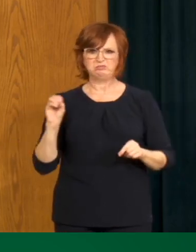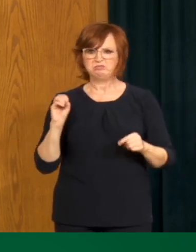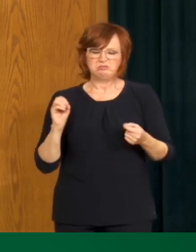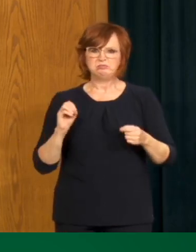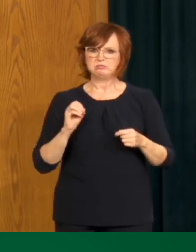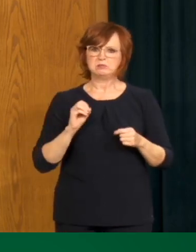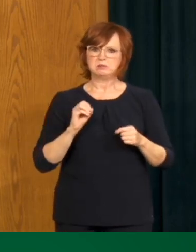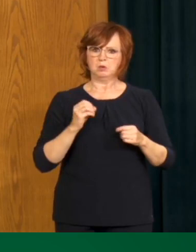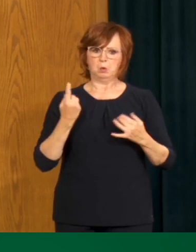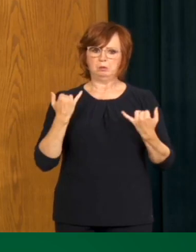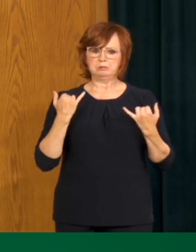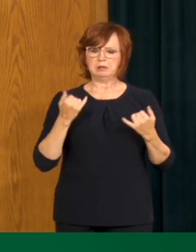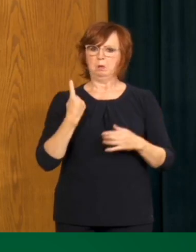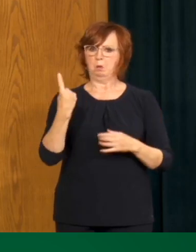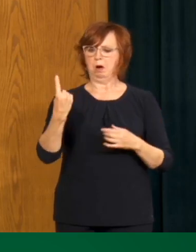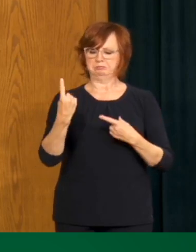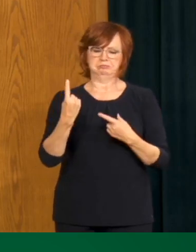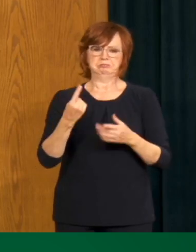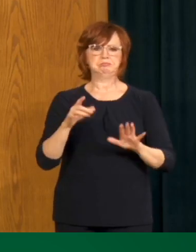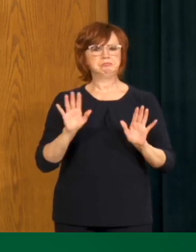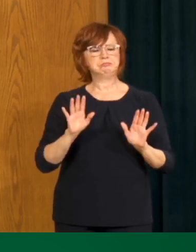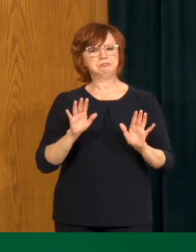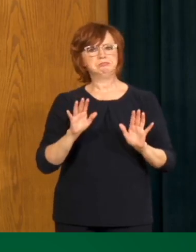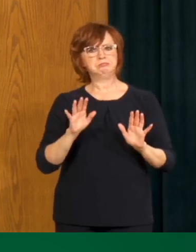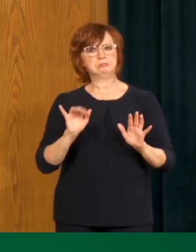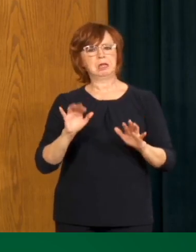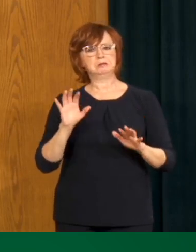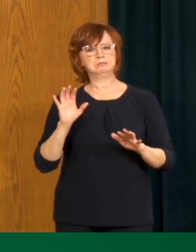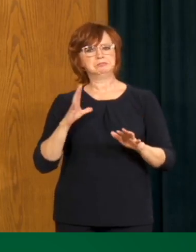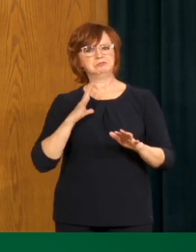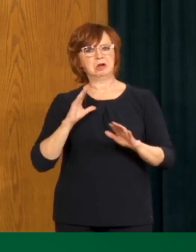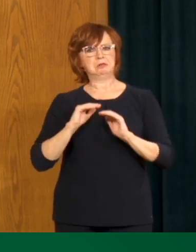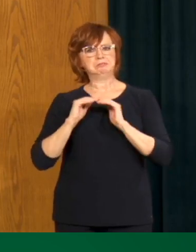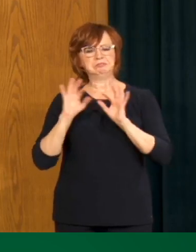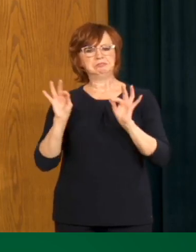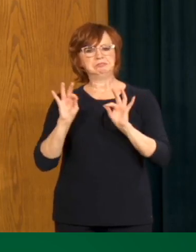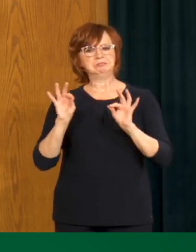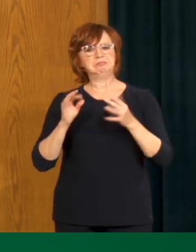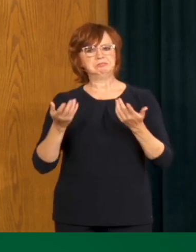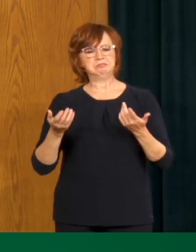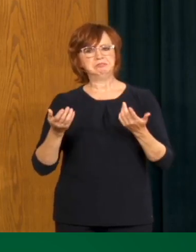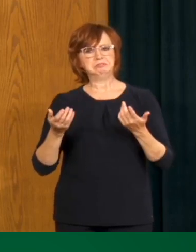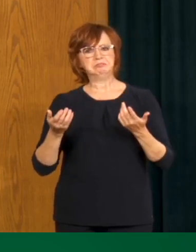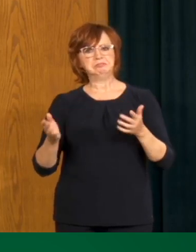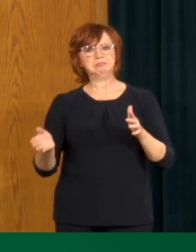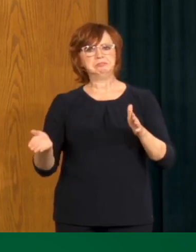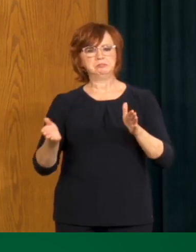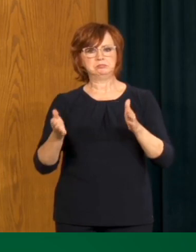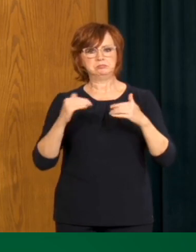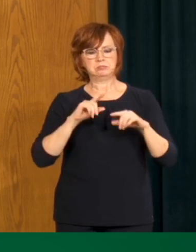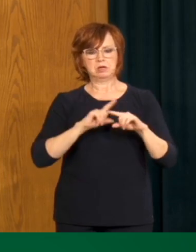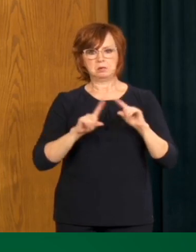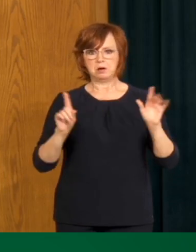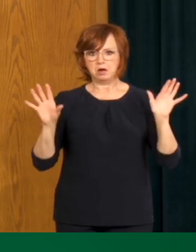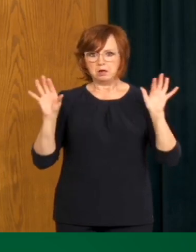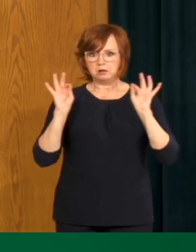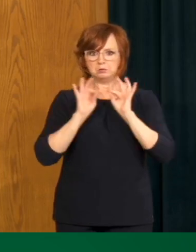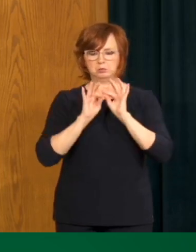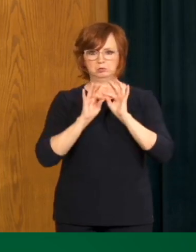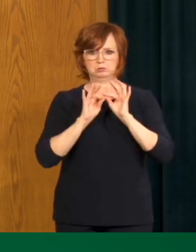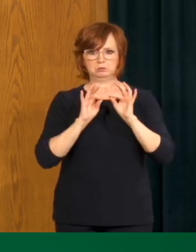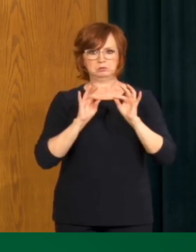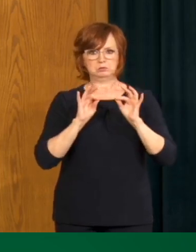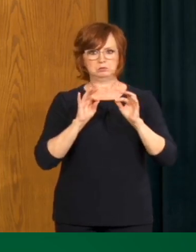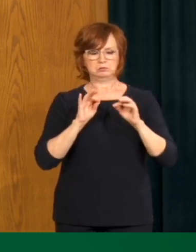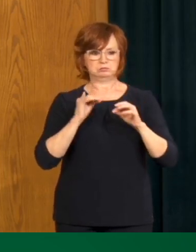at a granular level. Testing rates are up, and when we look at the small geographies, that is the case. And our test positivity